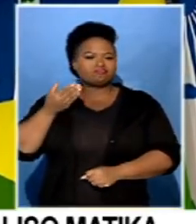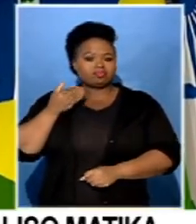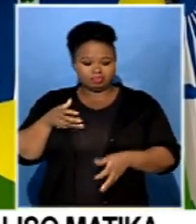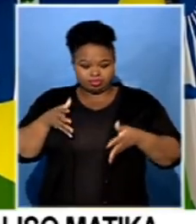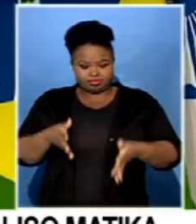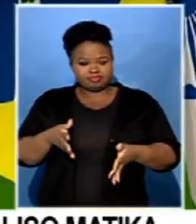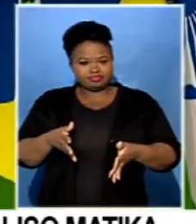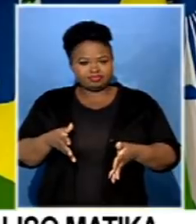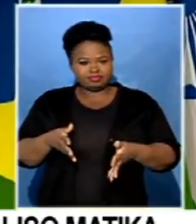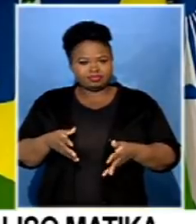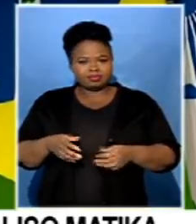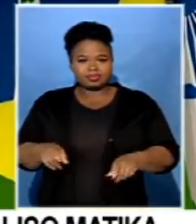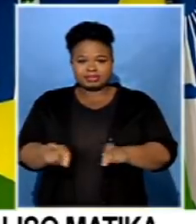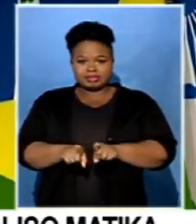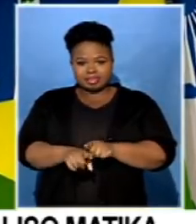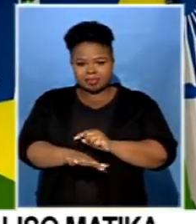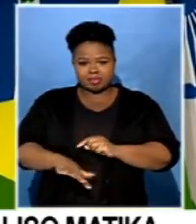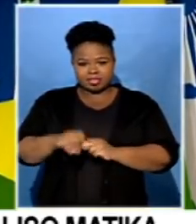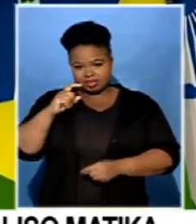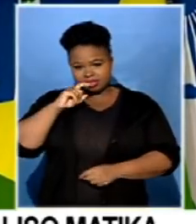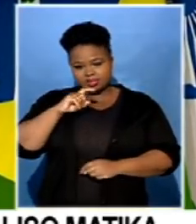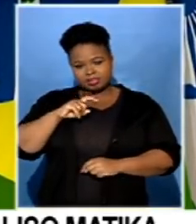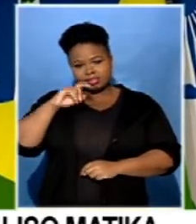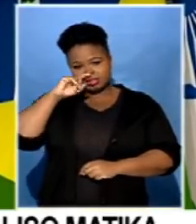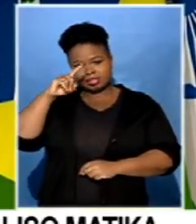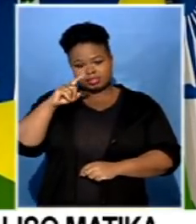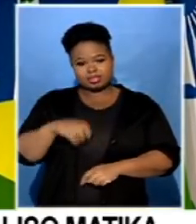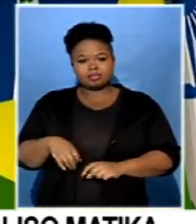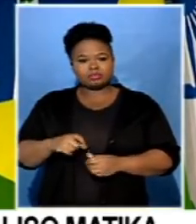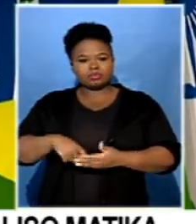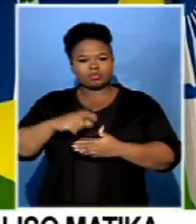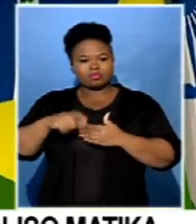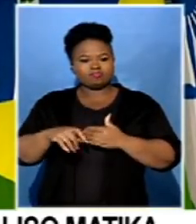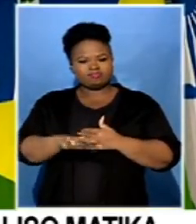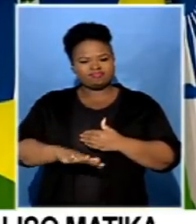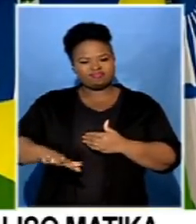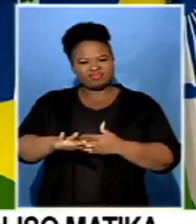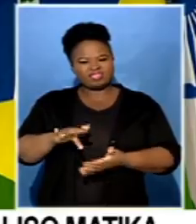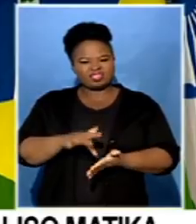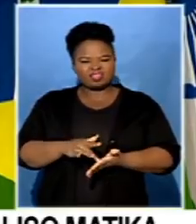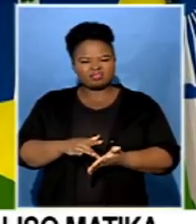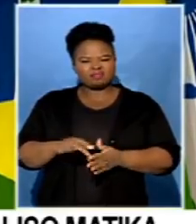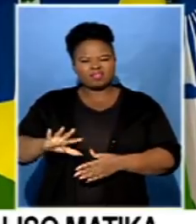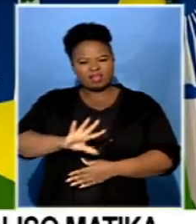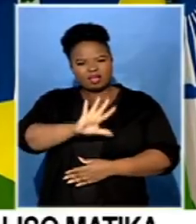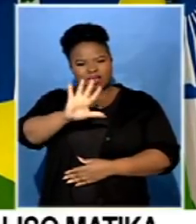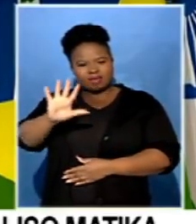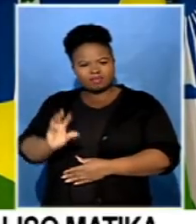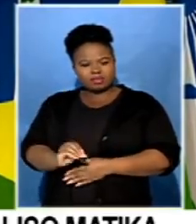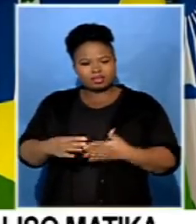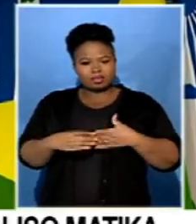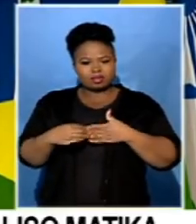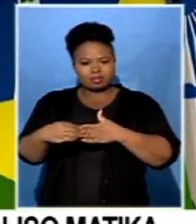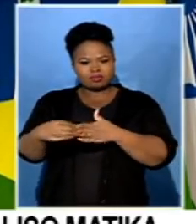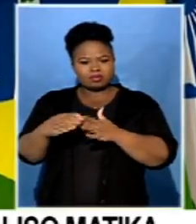right here in this convention center, together with African leaders, I